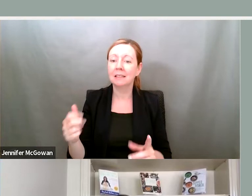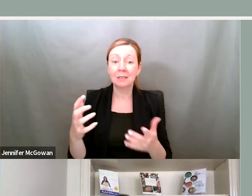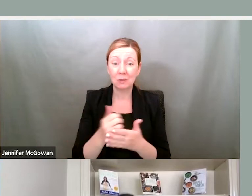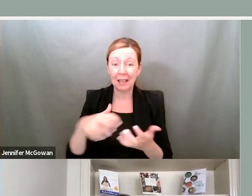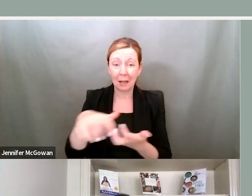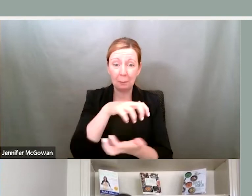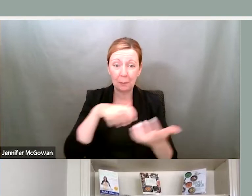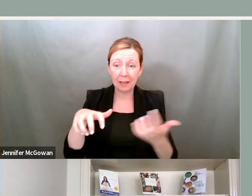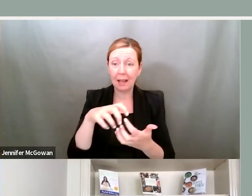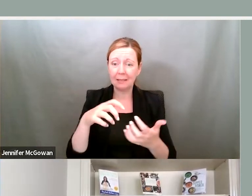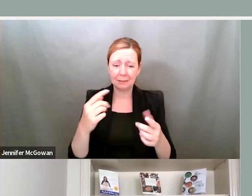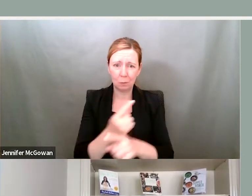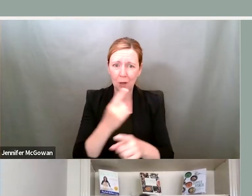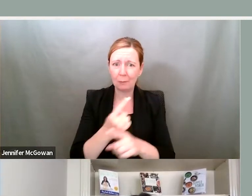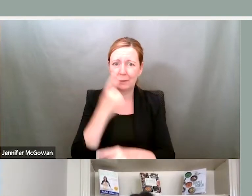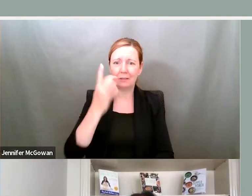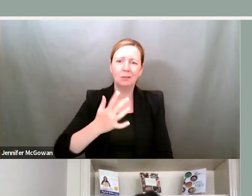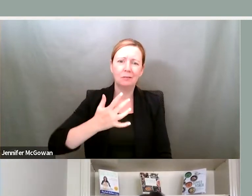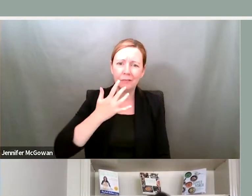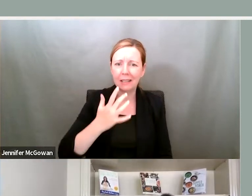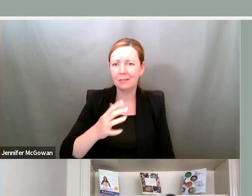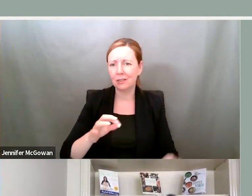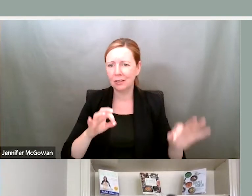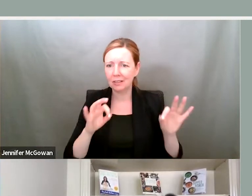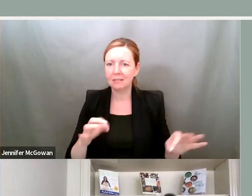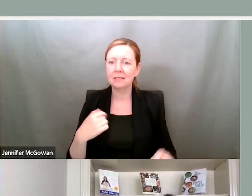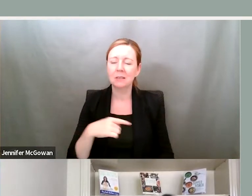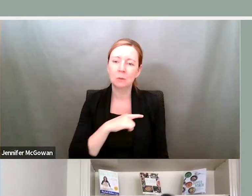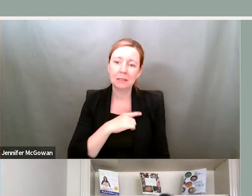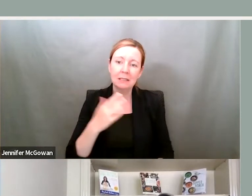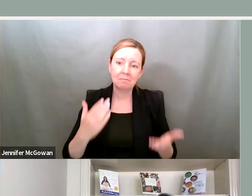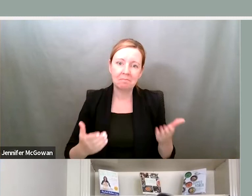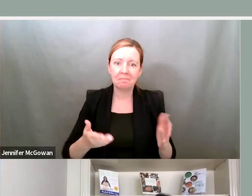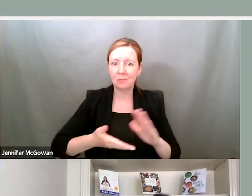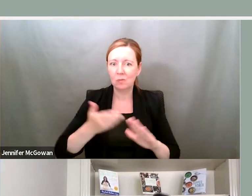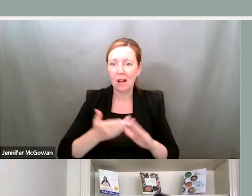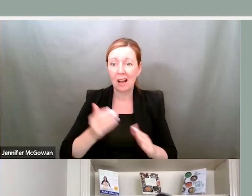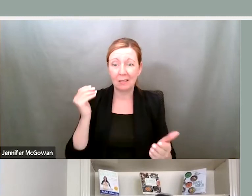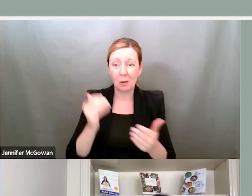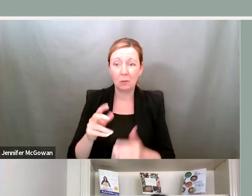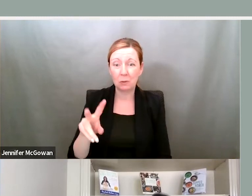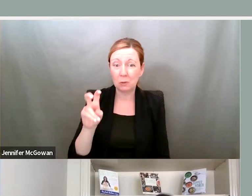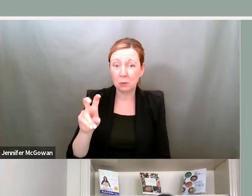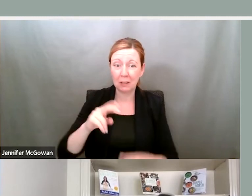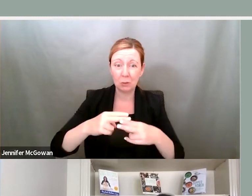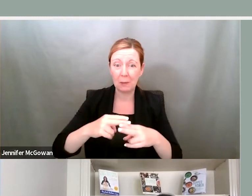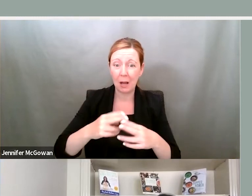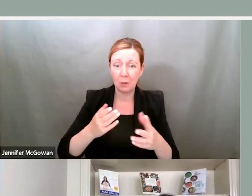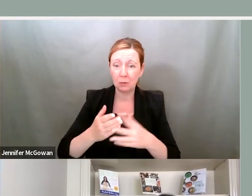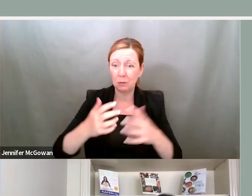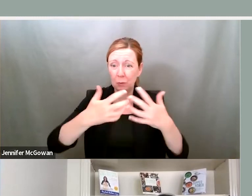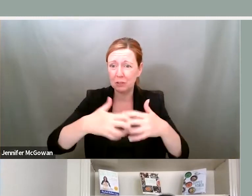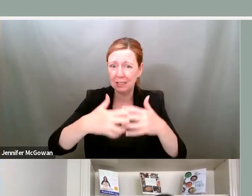to blend properly for our flavor, we probably need to run almost 200 pounds through a machine to do